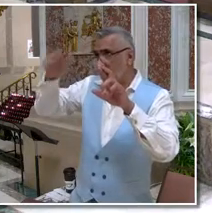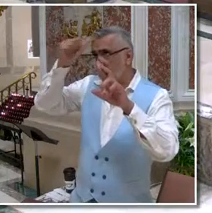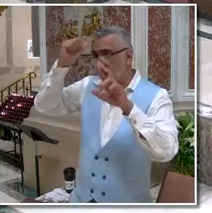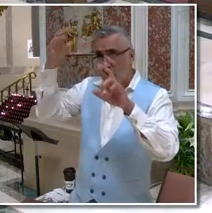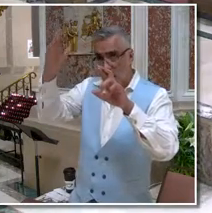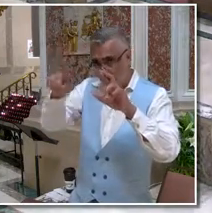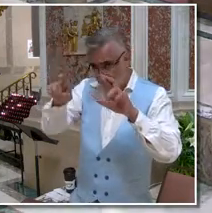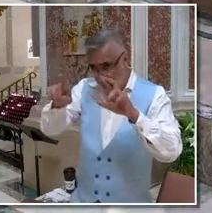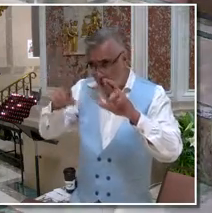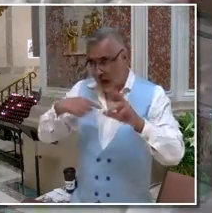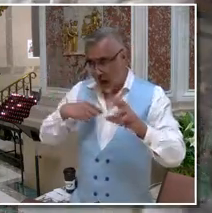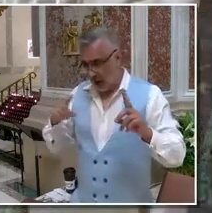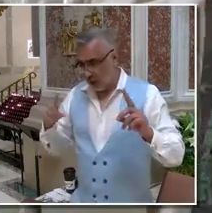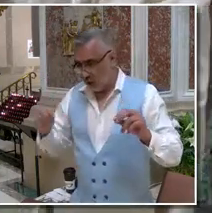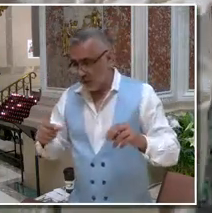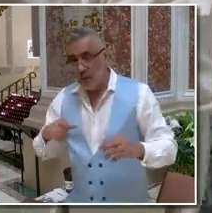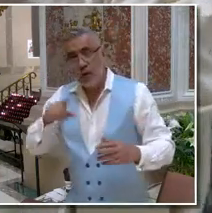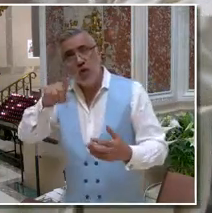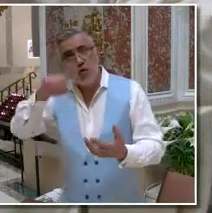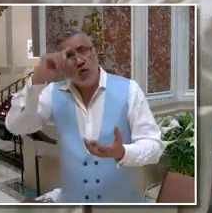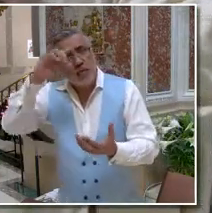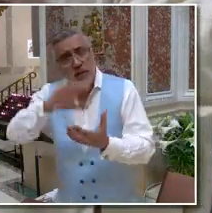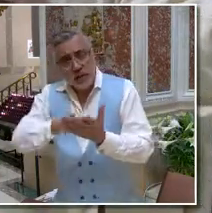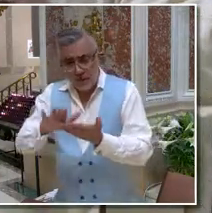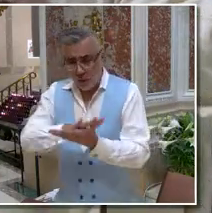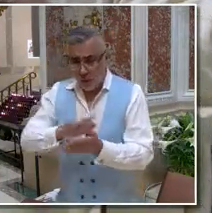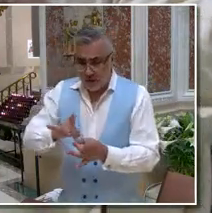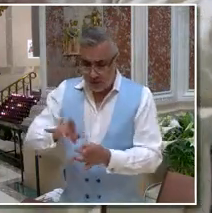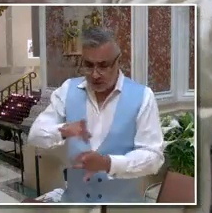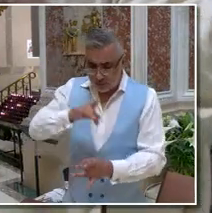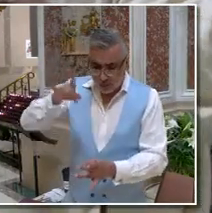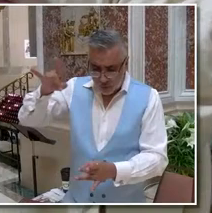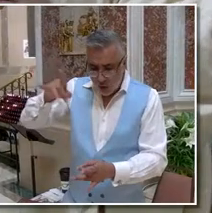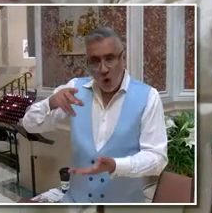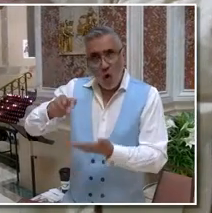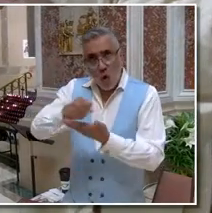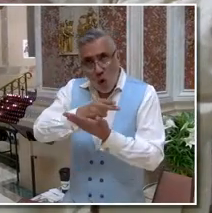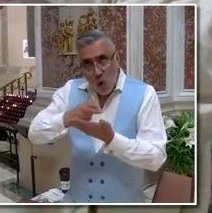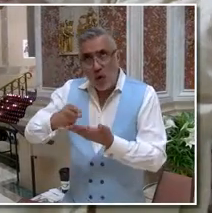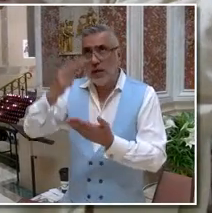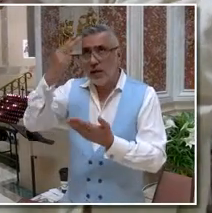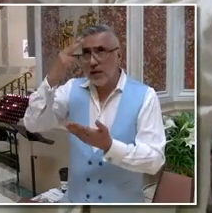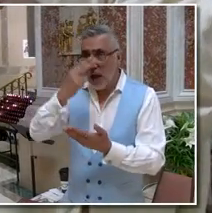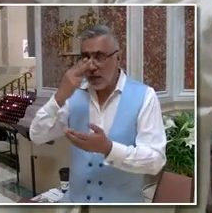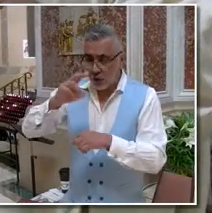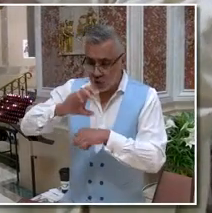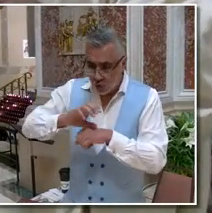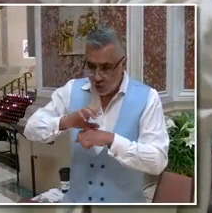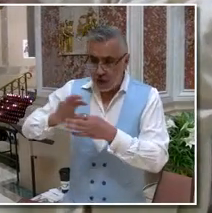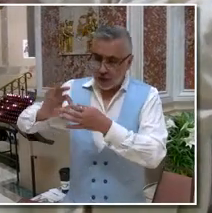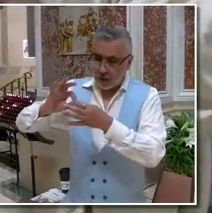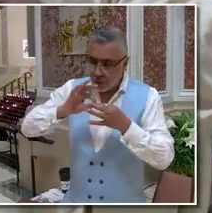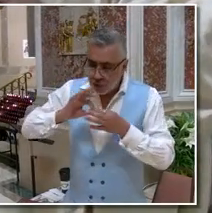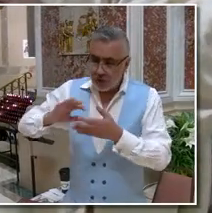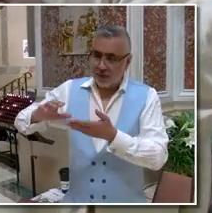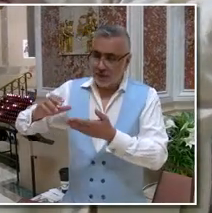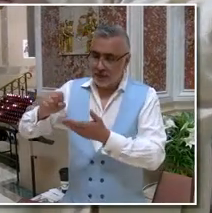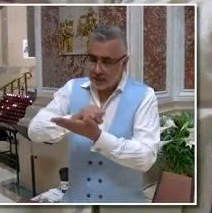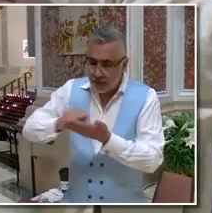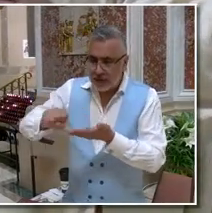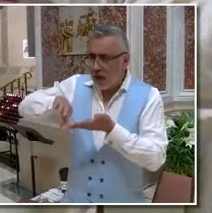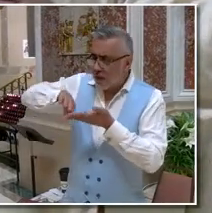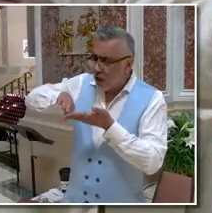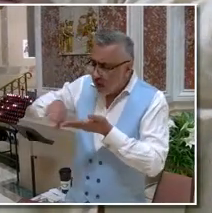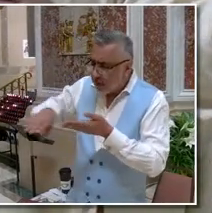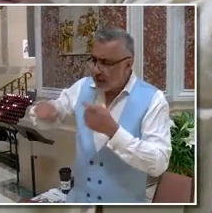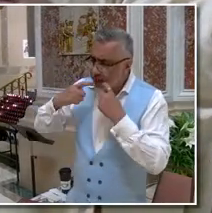Father? I do. Do you believe in the Holy Spirit, the Holy Catholic Church, the communion of saints, the forgiveness